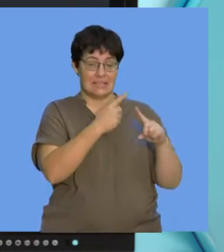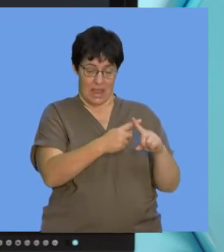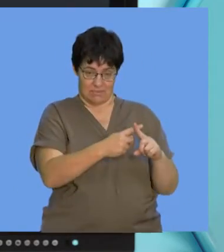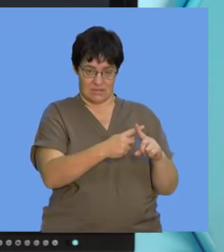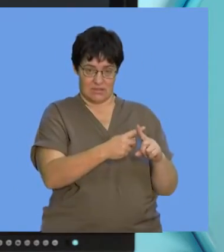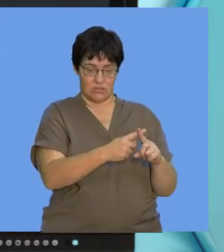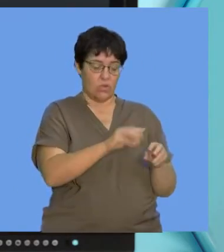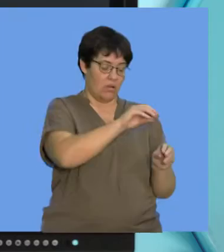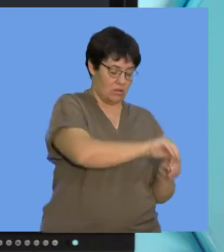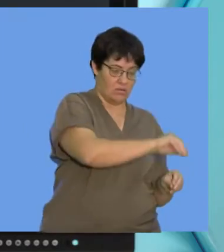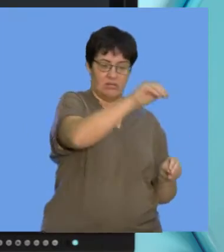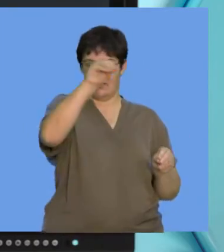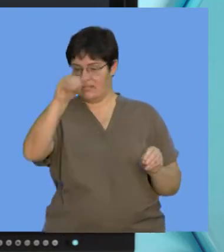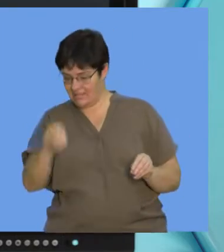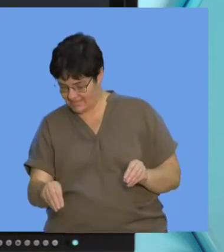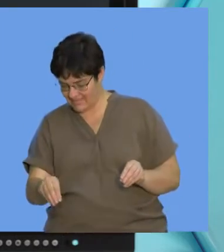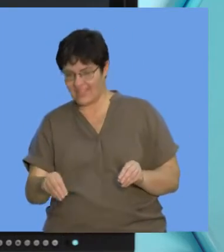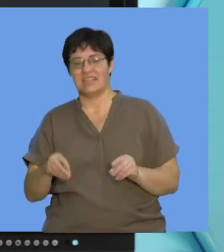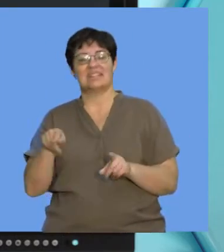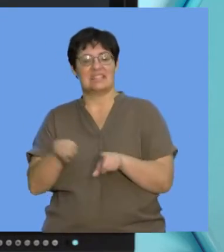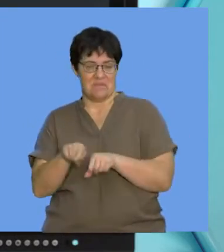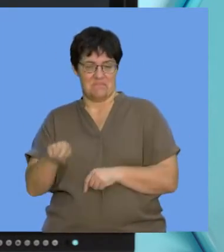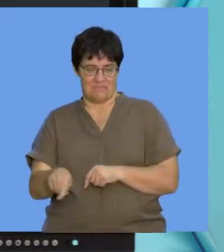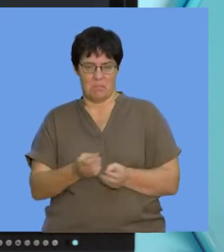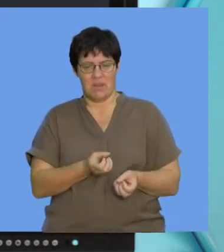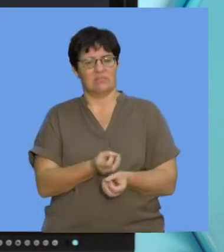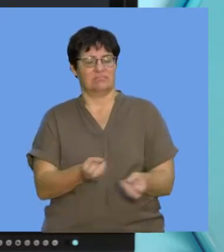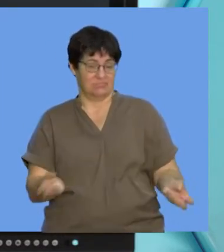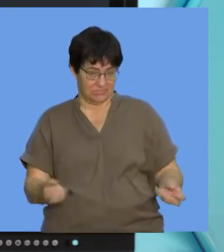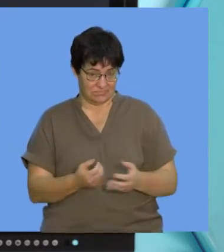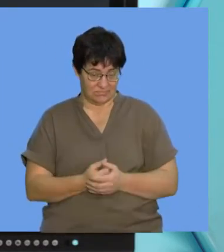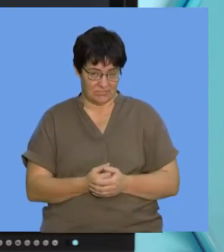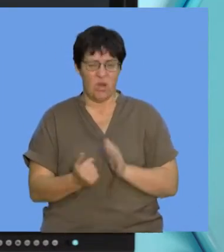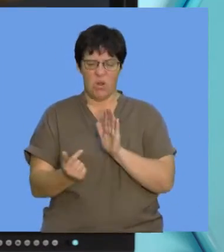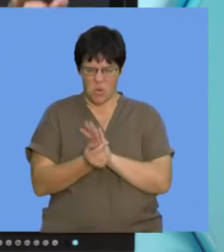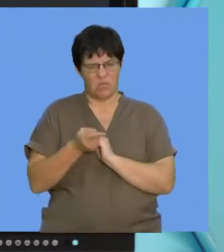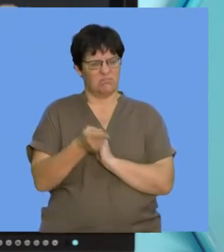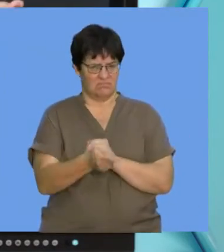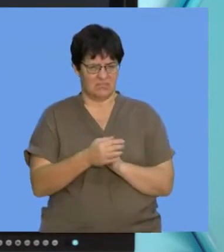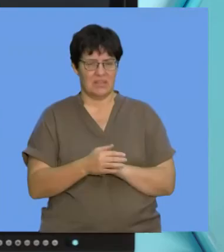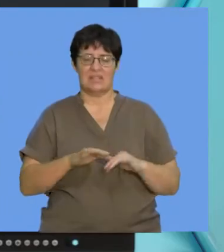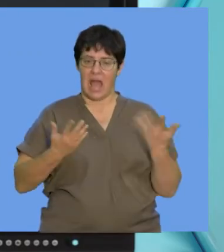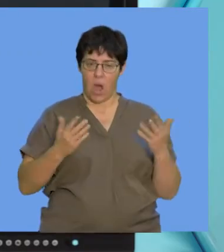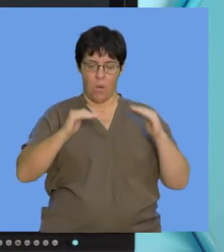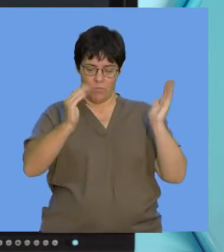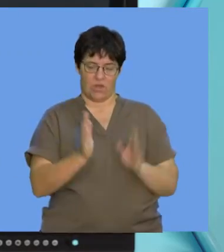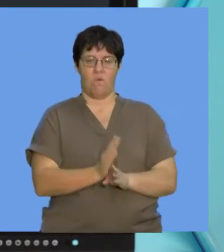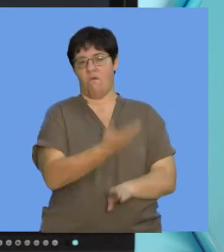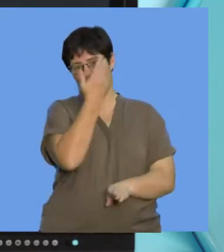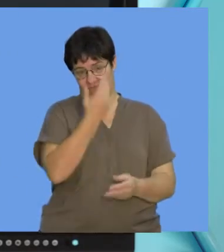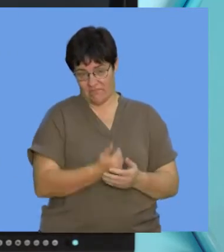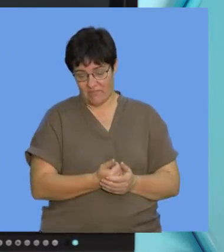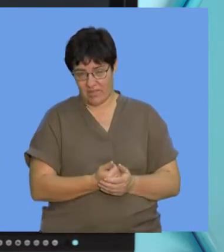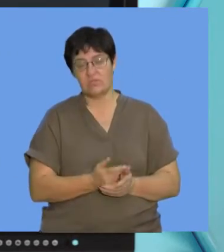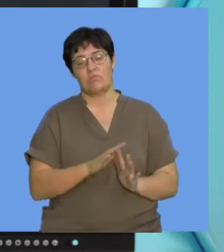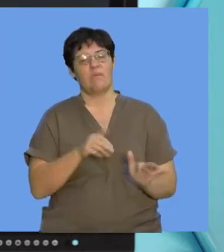to everything that is inside the bracket. That's what distributive law is all about. That's how we remove the brackets after all,